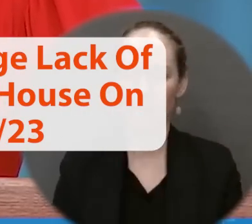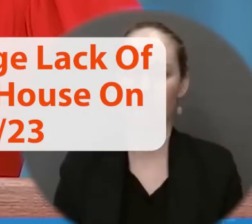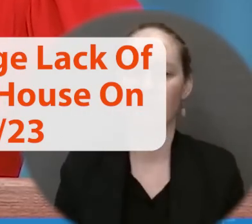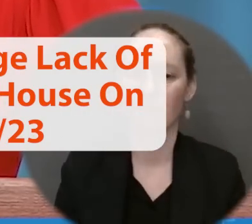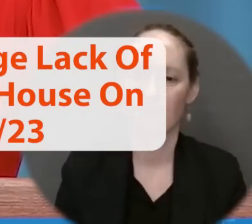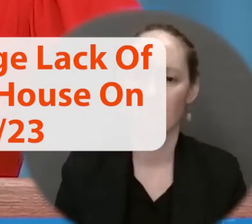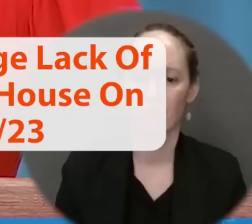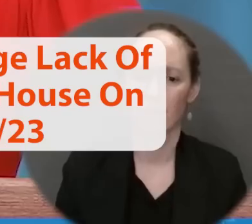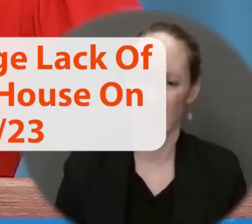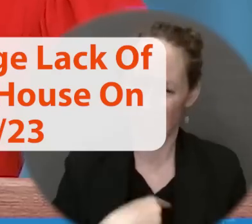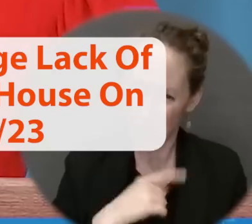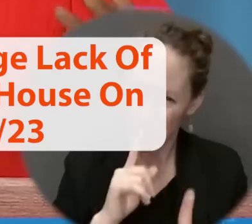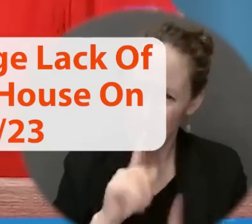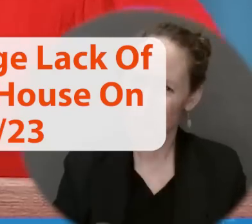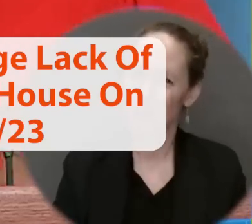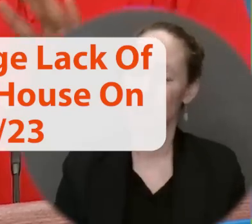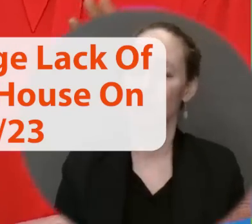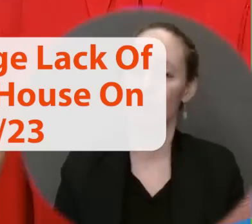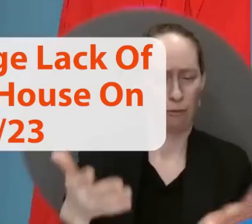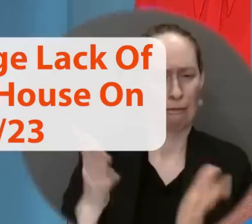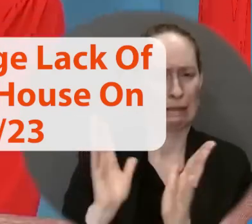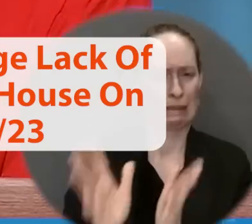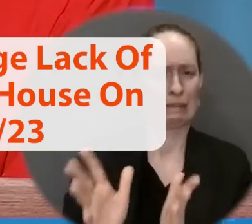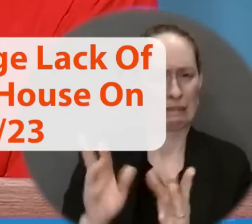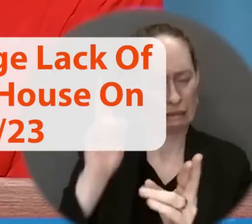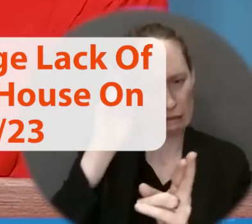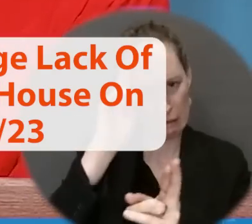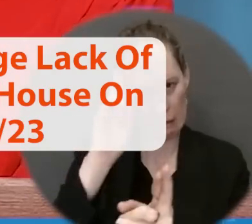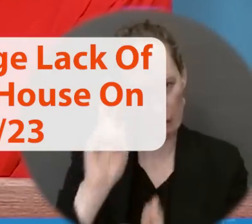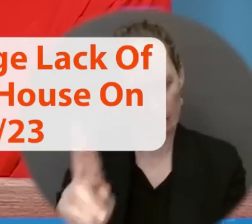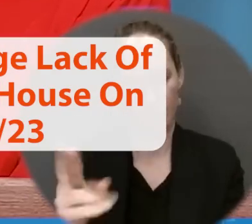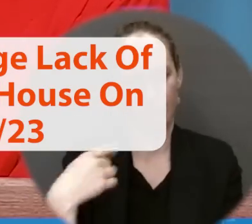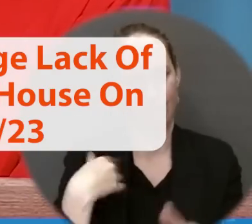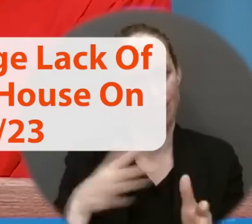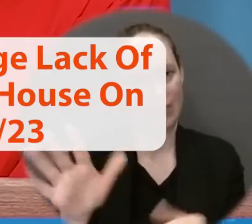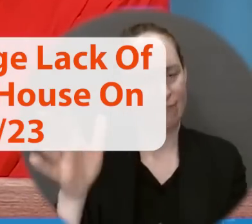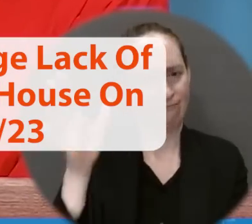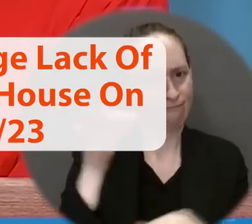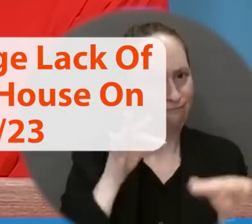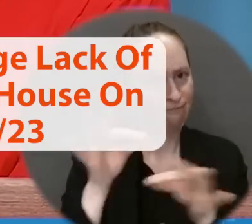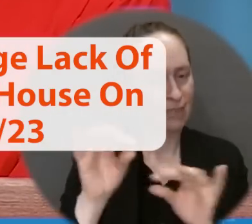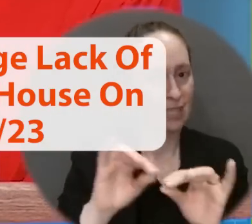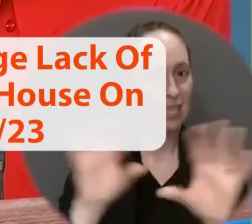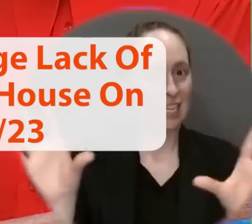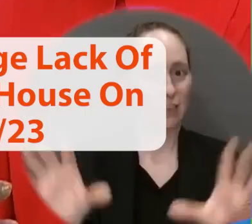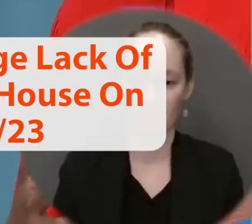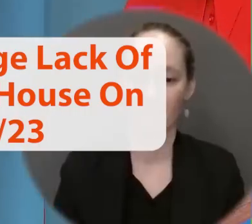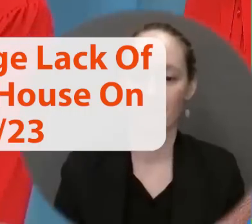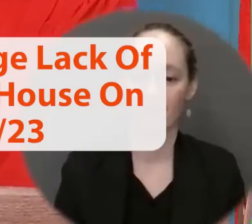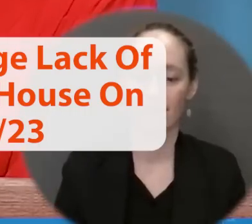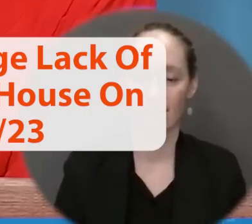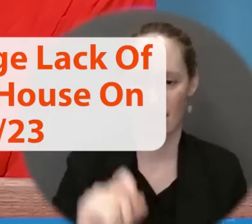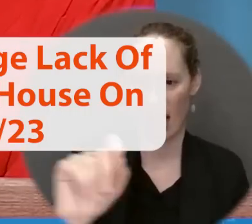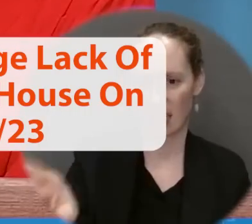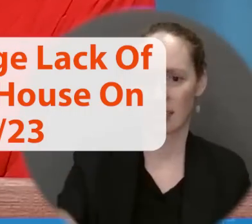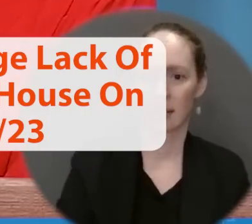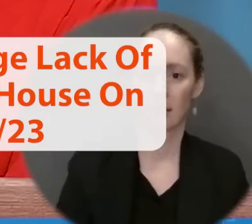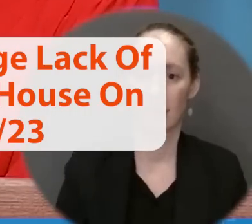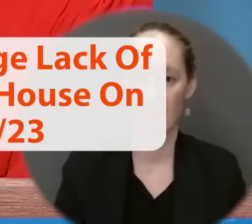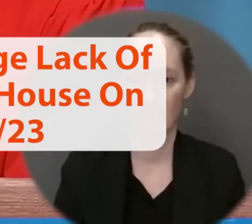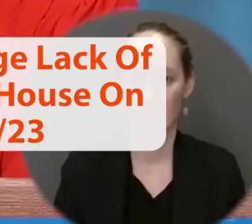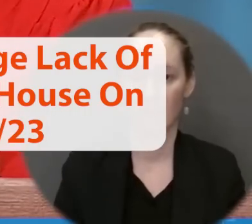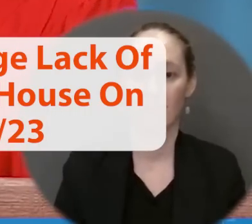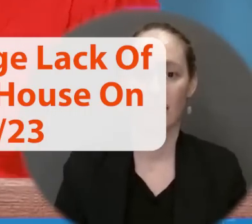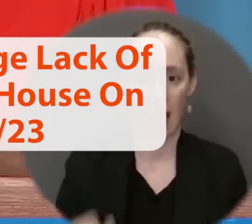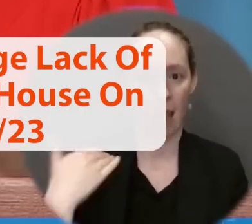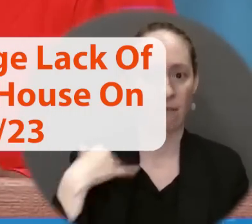on this. You've heard, wait, let me just answer. And we have laid out very clearly what occurred. And so I will just refer you to the